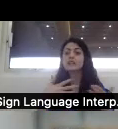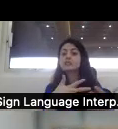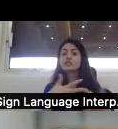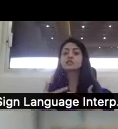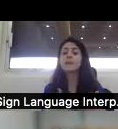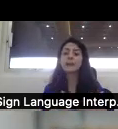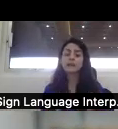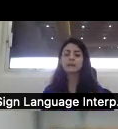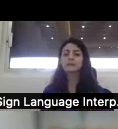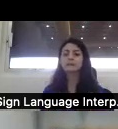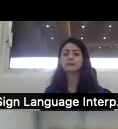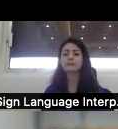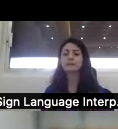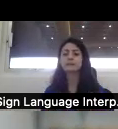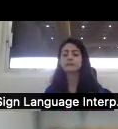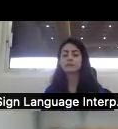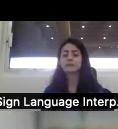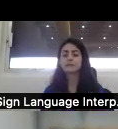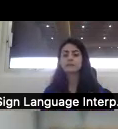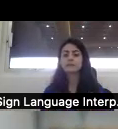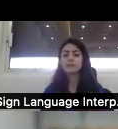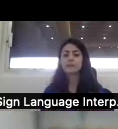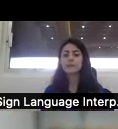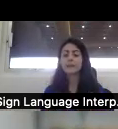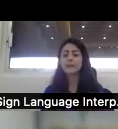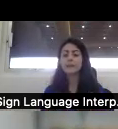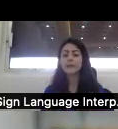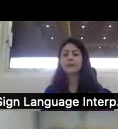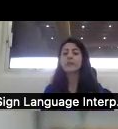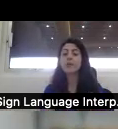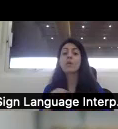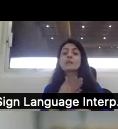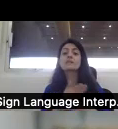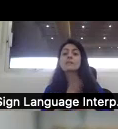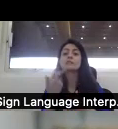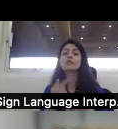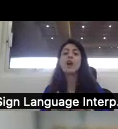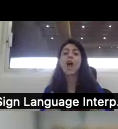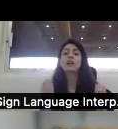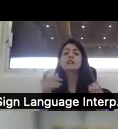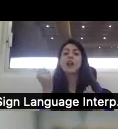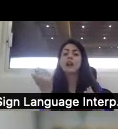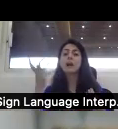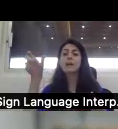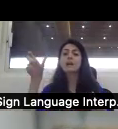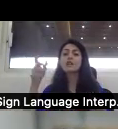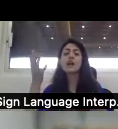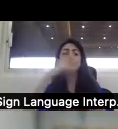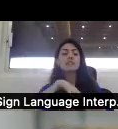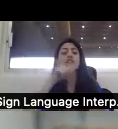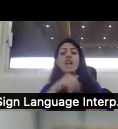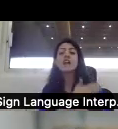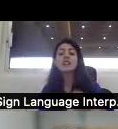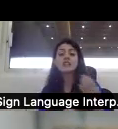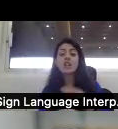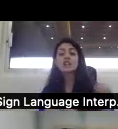criteria. And also where in some other context, for example, in Jordan, there is now a big debate as to whether persons